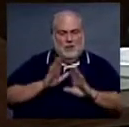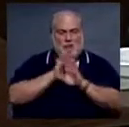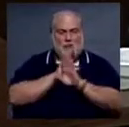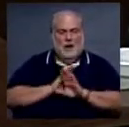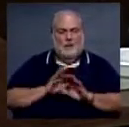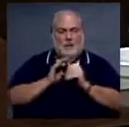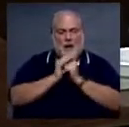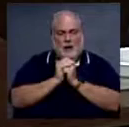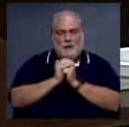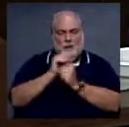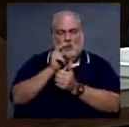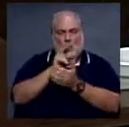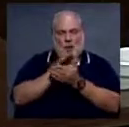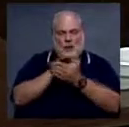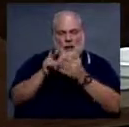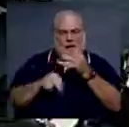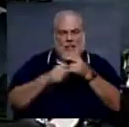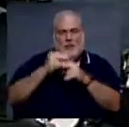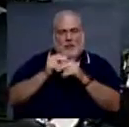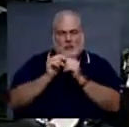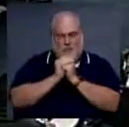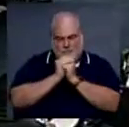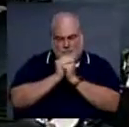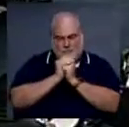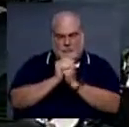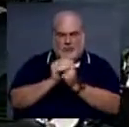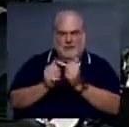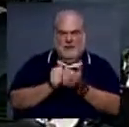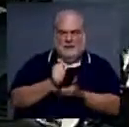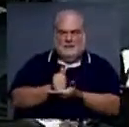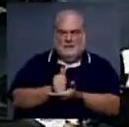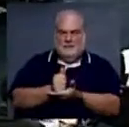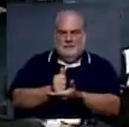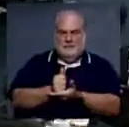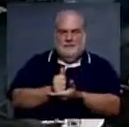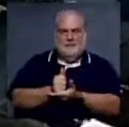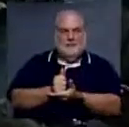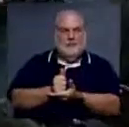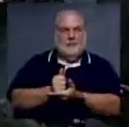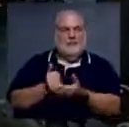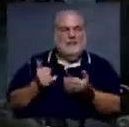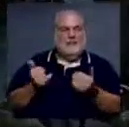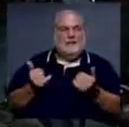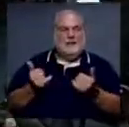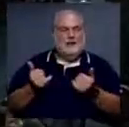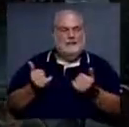These things we ask in your holy name. Amen. Amen. Amen. If you would please stand and join me in the Pledge of Allegiance.